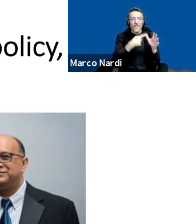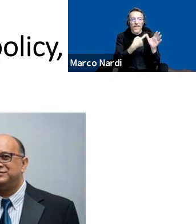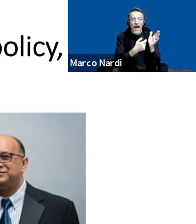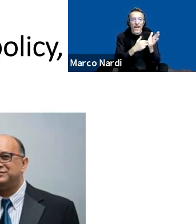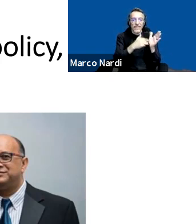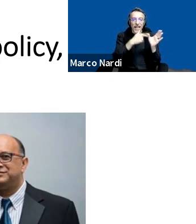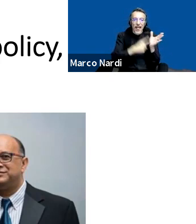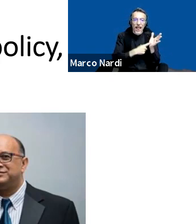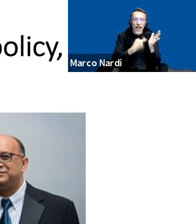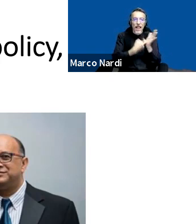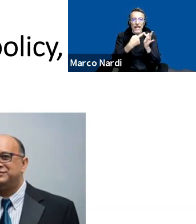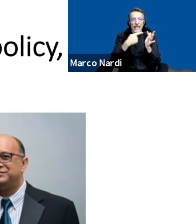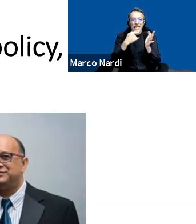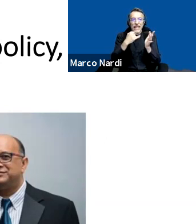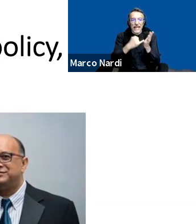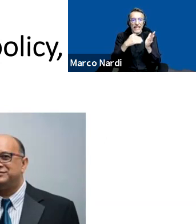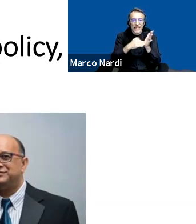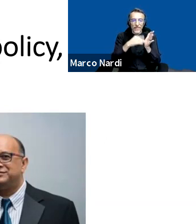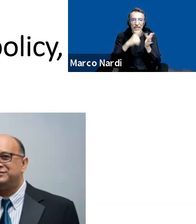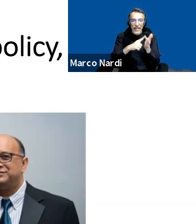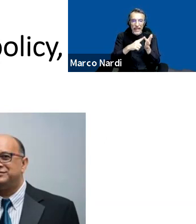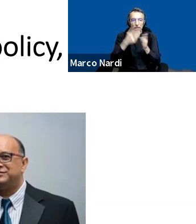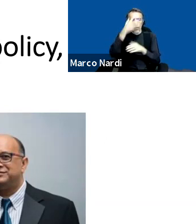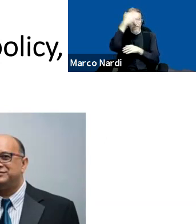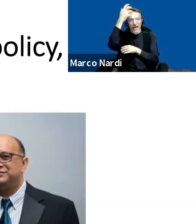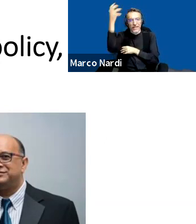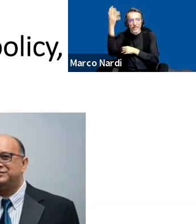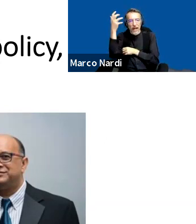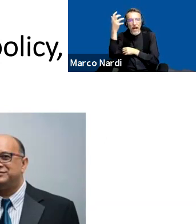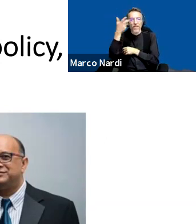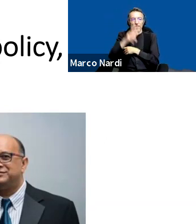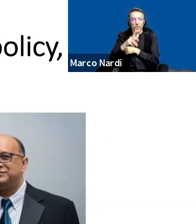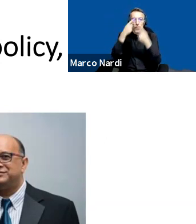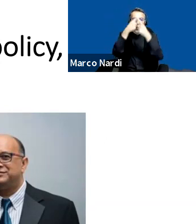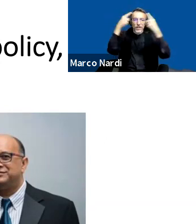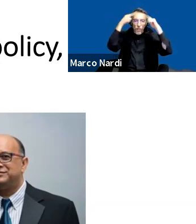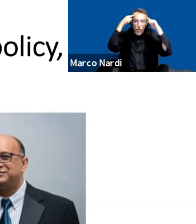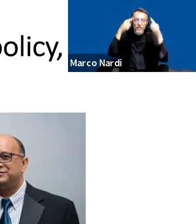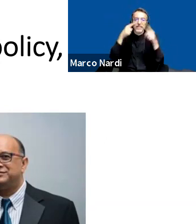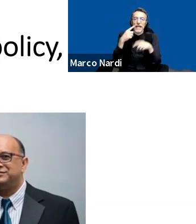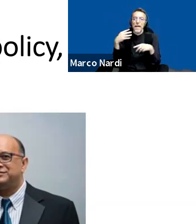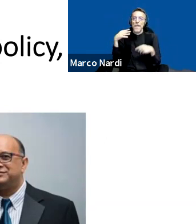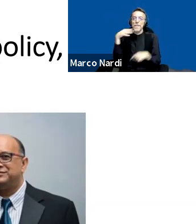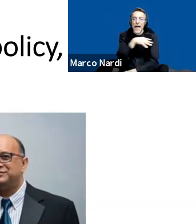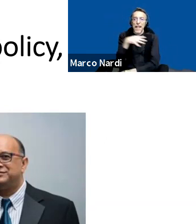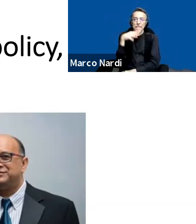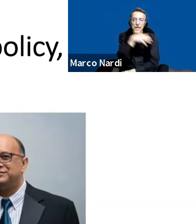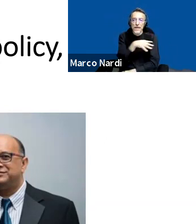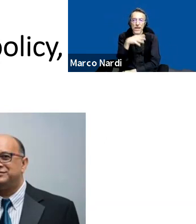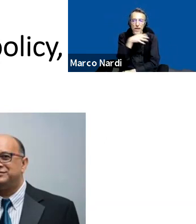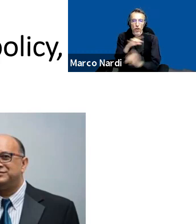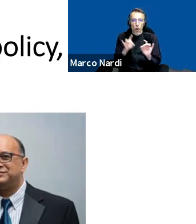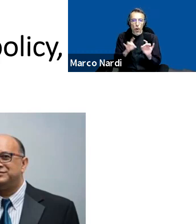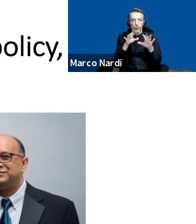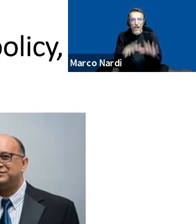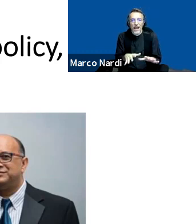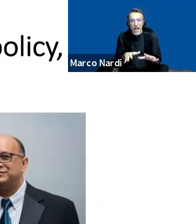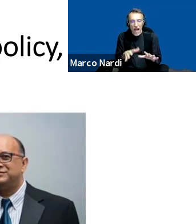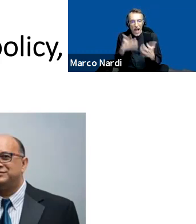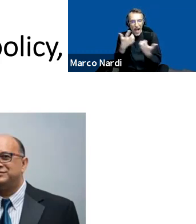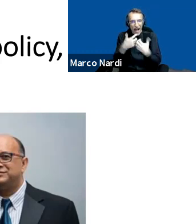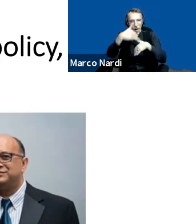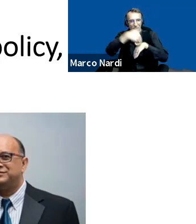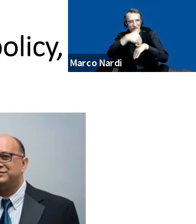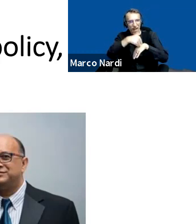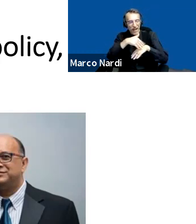Emeritus Professor at the University of Melbourne, Australia, who's worked for a long time on global education policy in the Global South, and our